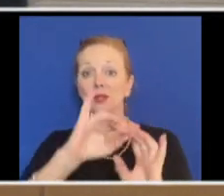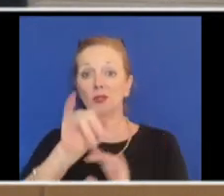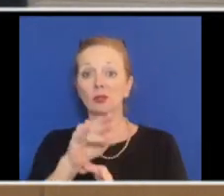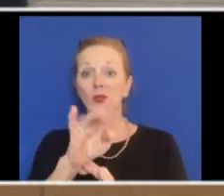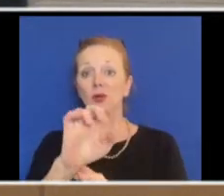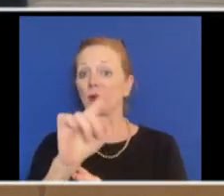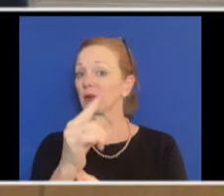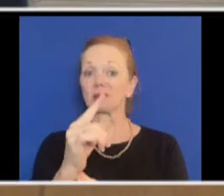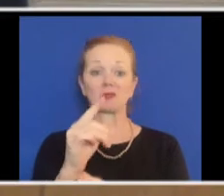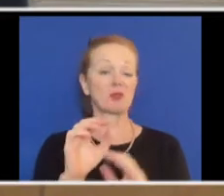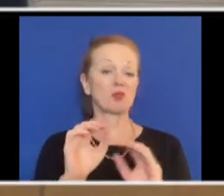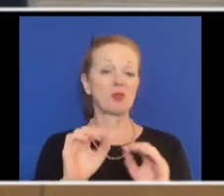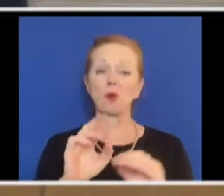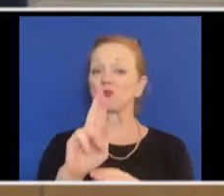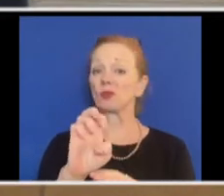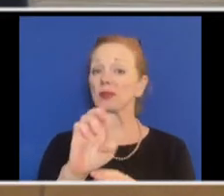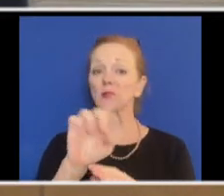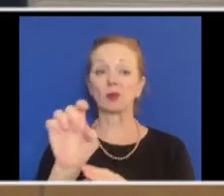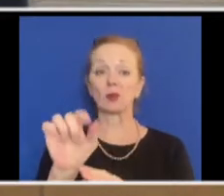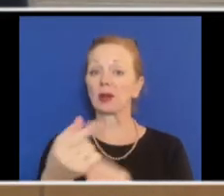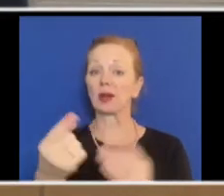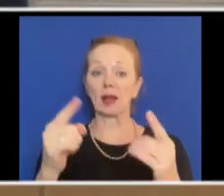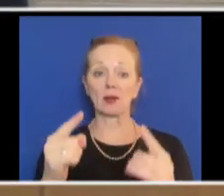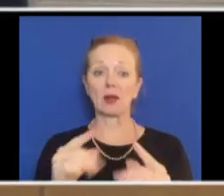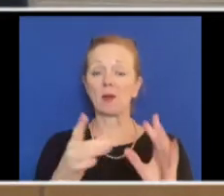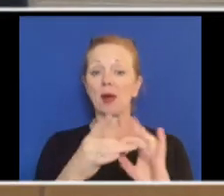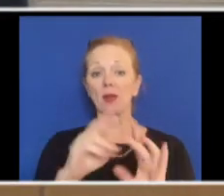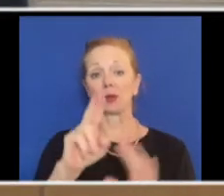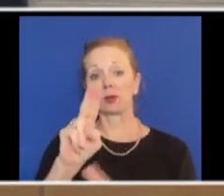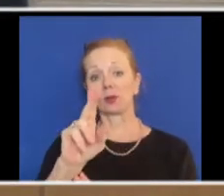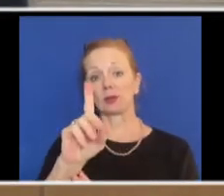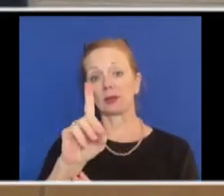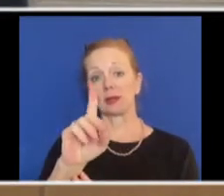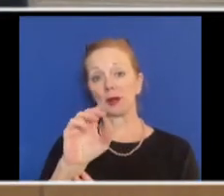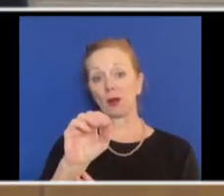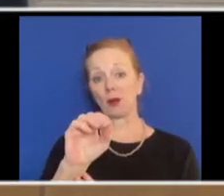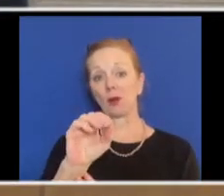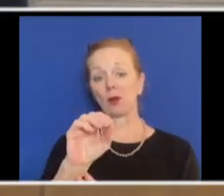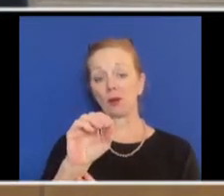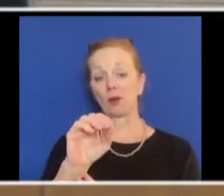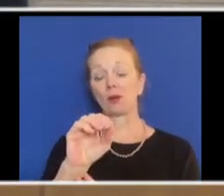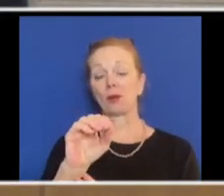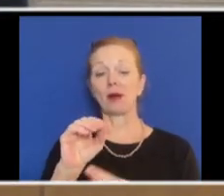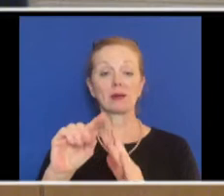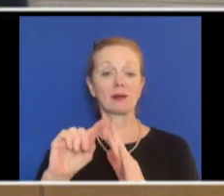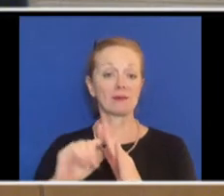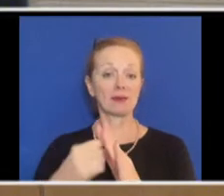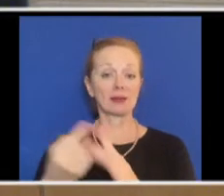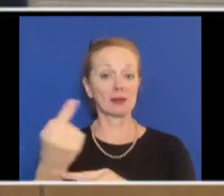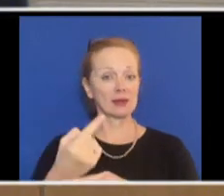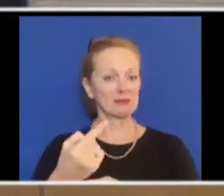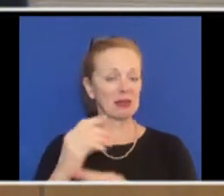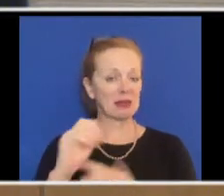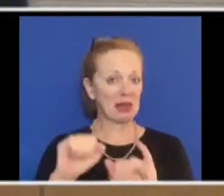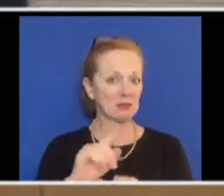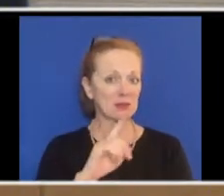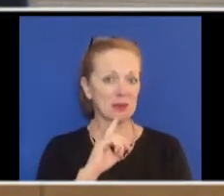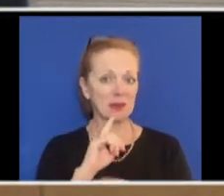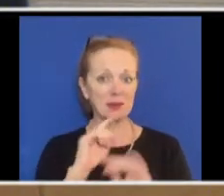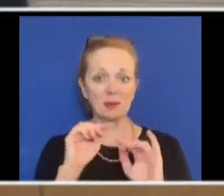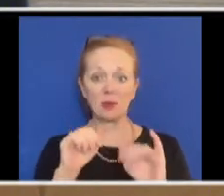without any rezoning taking place as part of the Udo effective date so could this be a potential